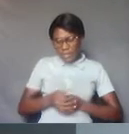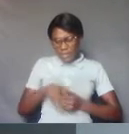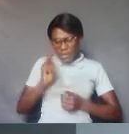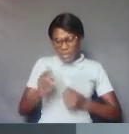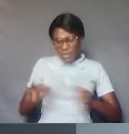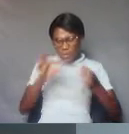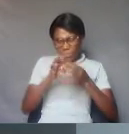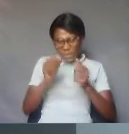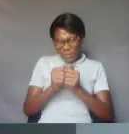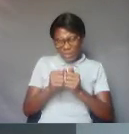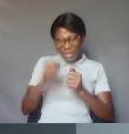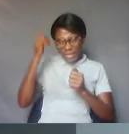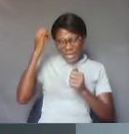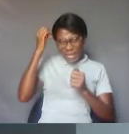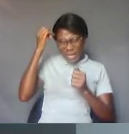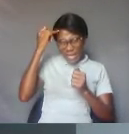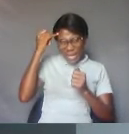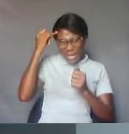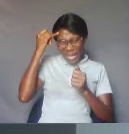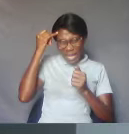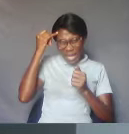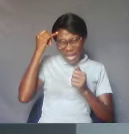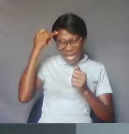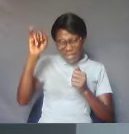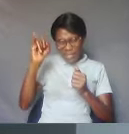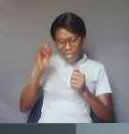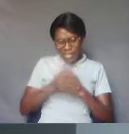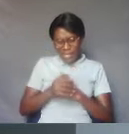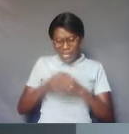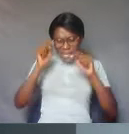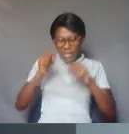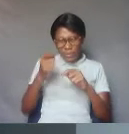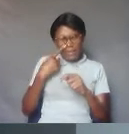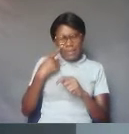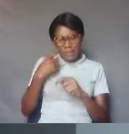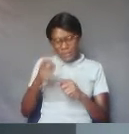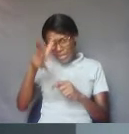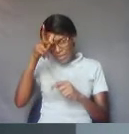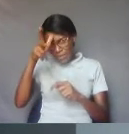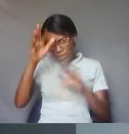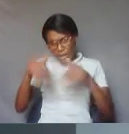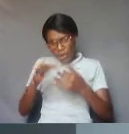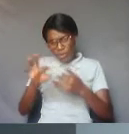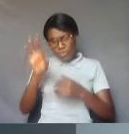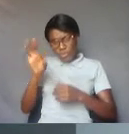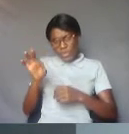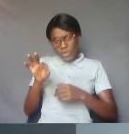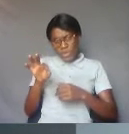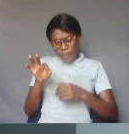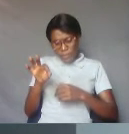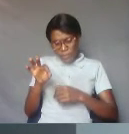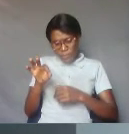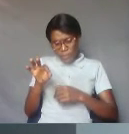cure, but actually more part of God's very identity and the Christian community's identity